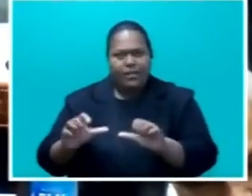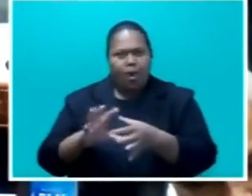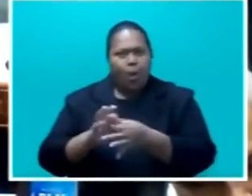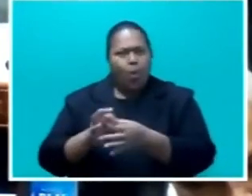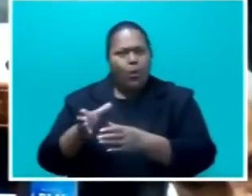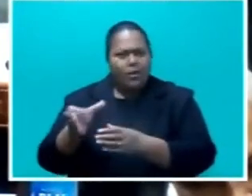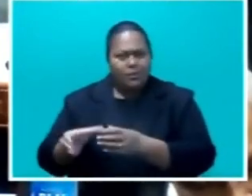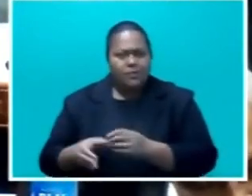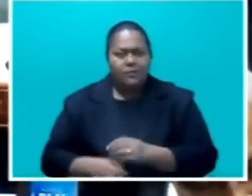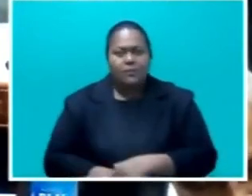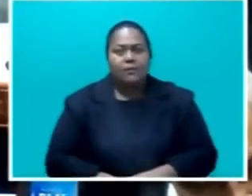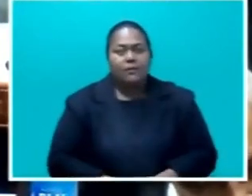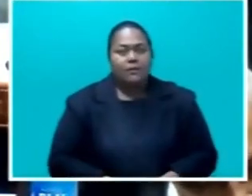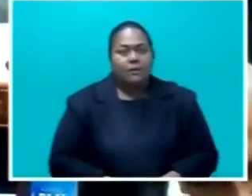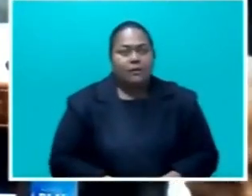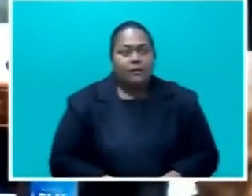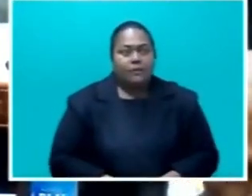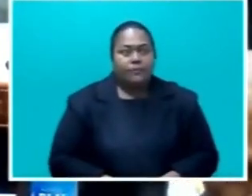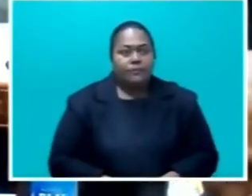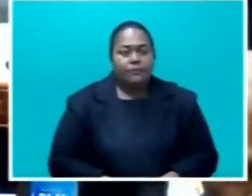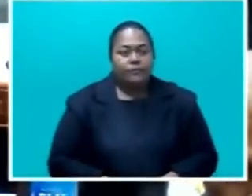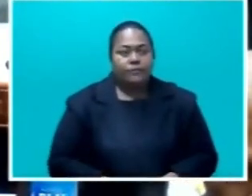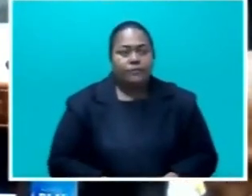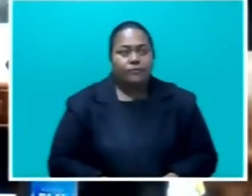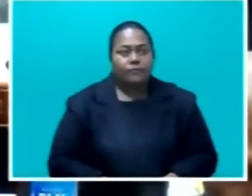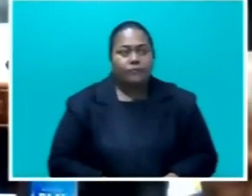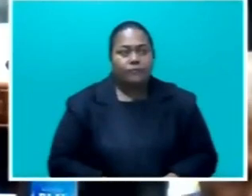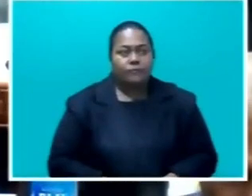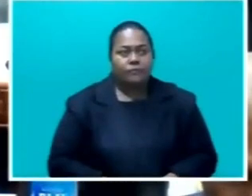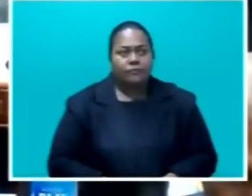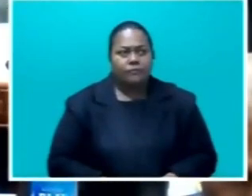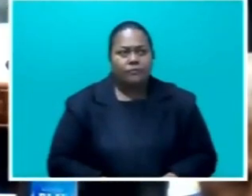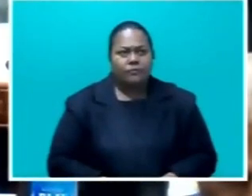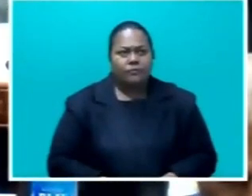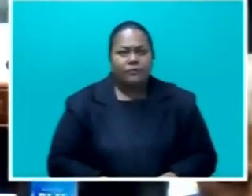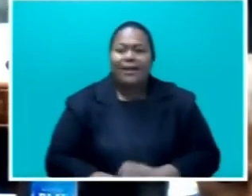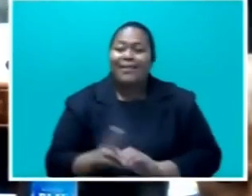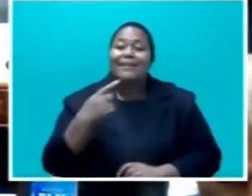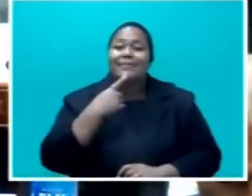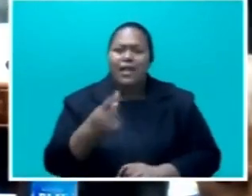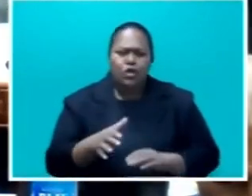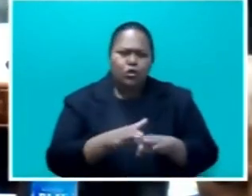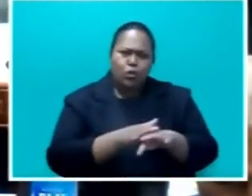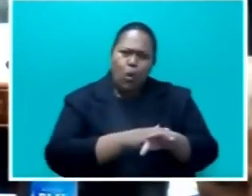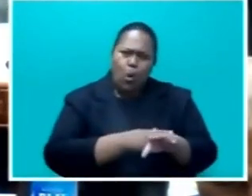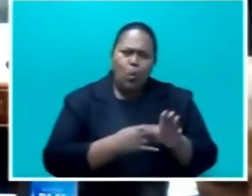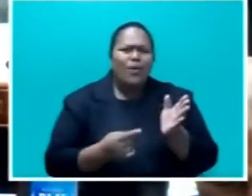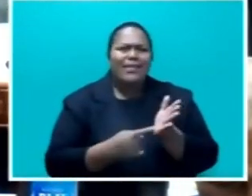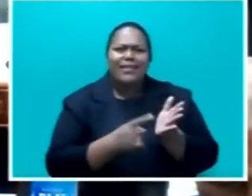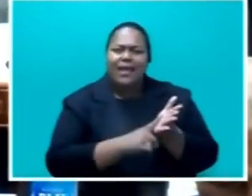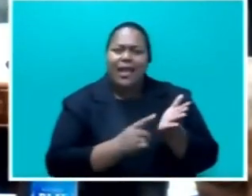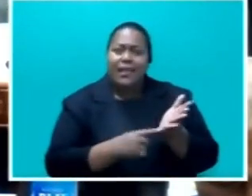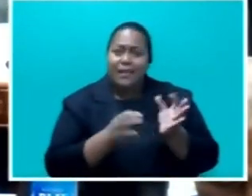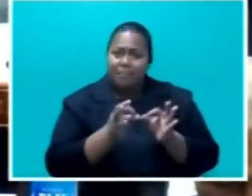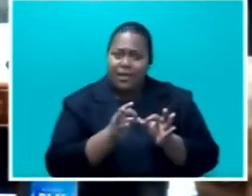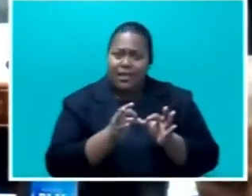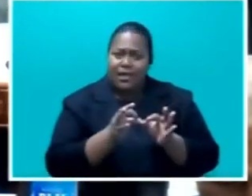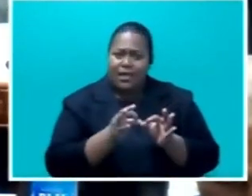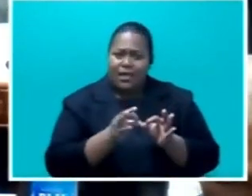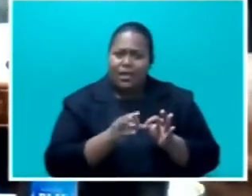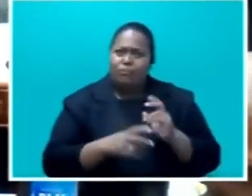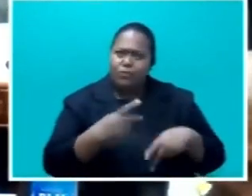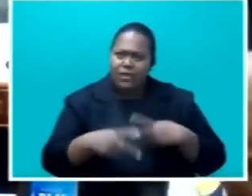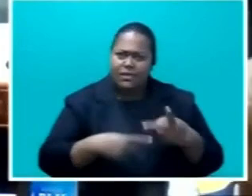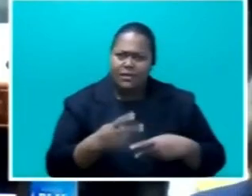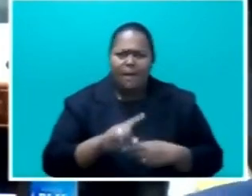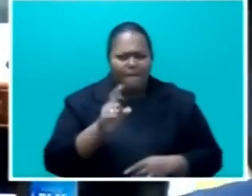Speaker, alluded to slow TLTB consent processes. Yet the former Prime Minister, who was the chair of